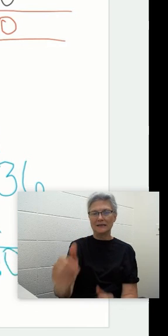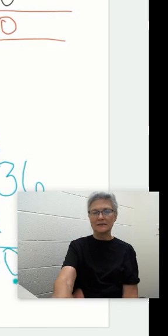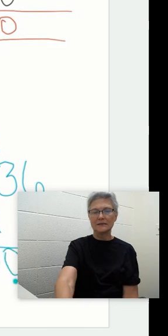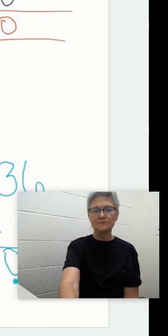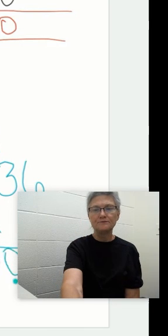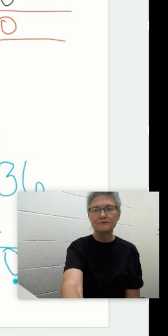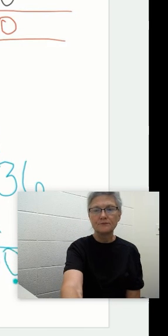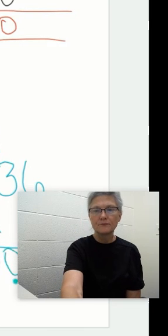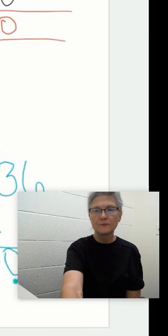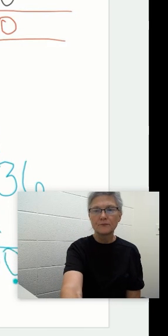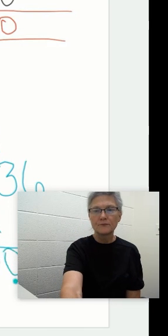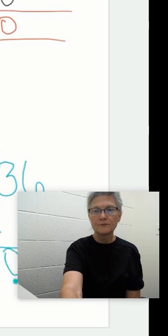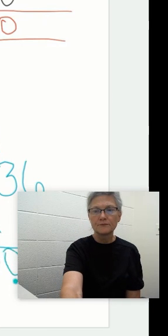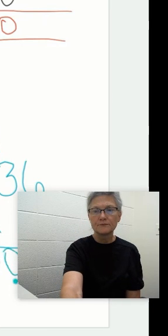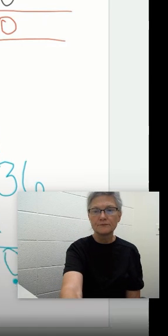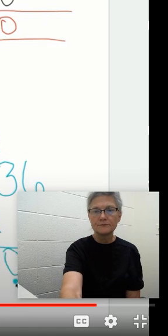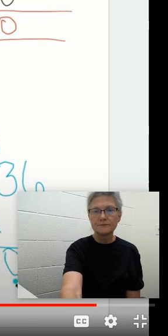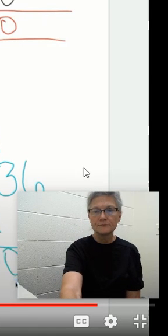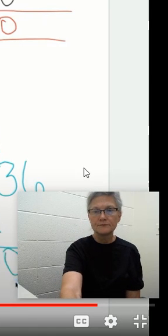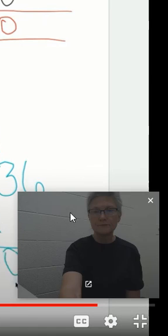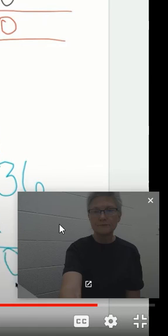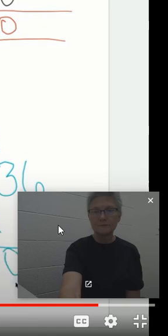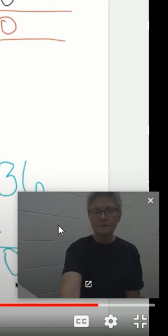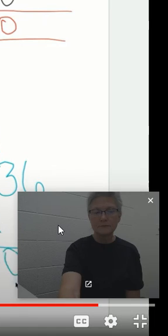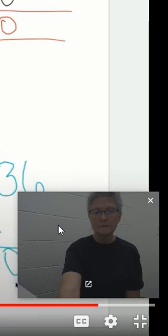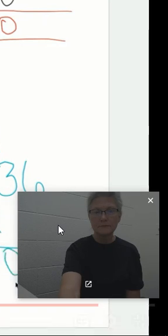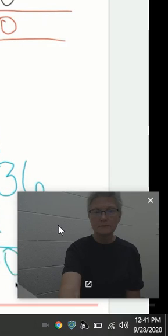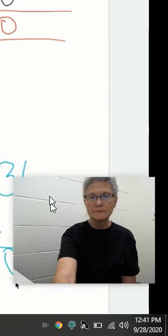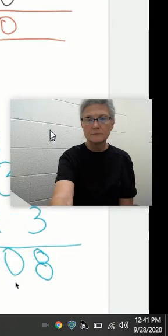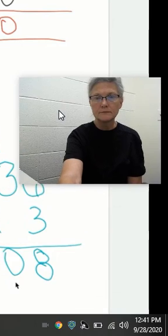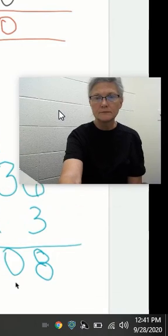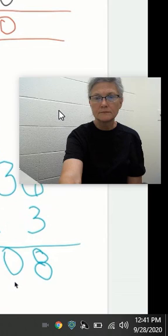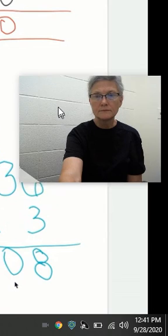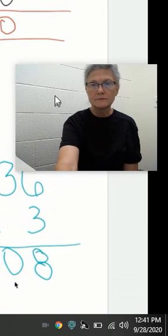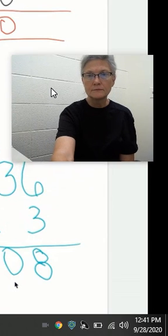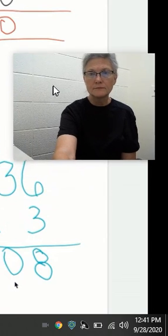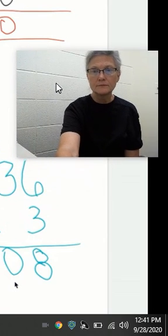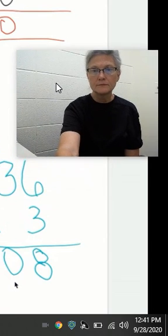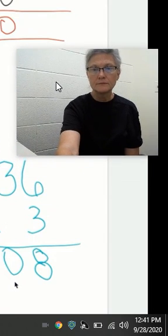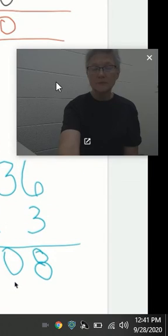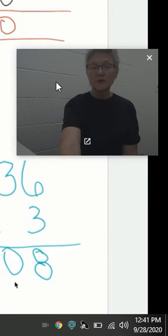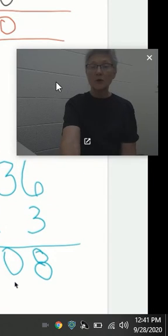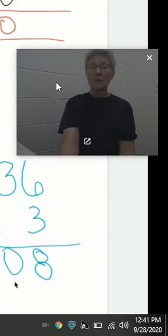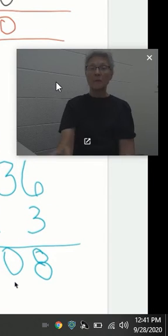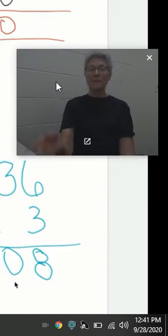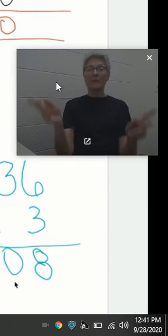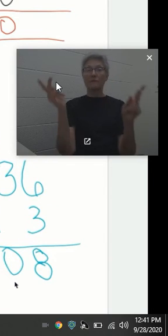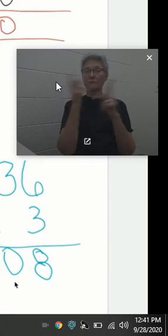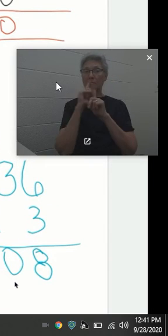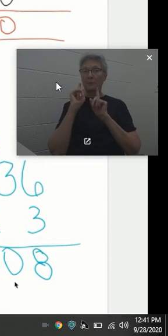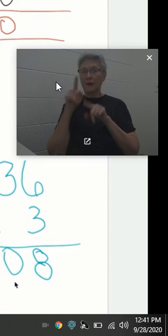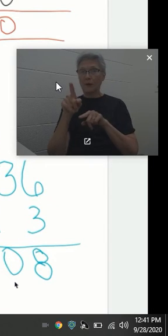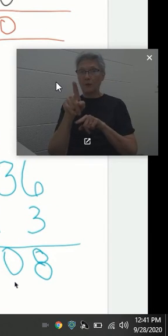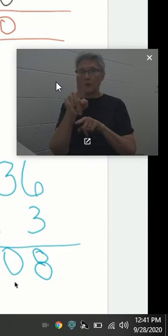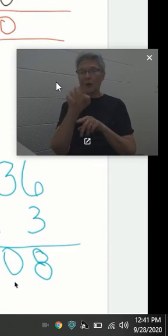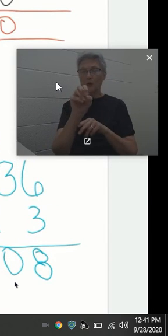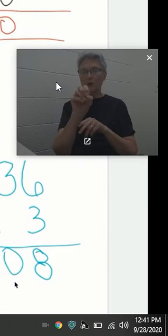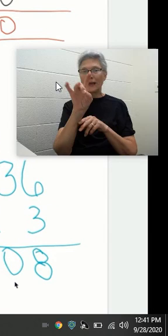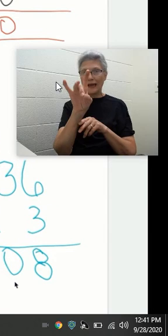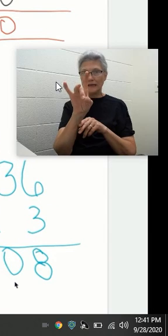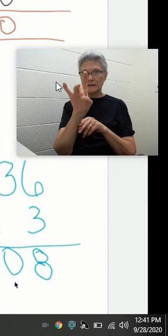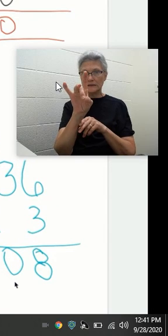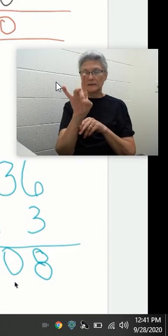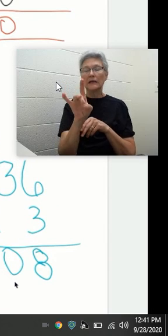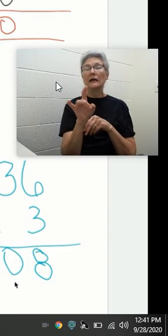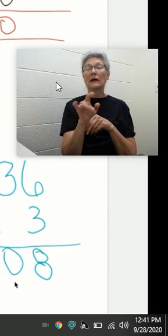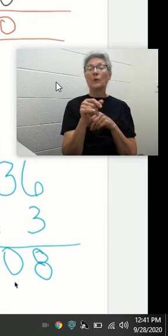to give us our final product of 108. Now, you guys, before I leave us off here, I know that we need to actually answer the question being